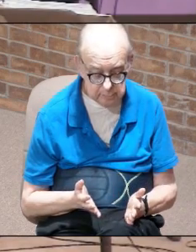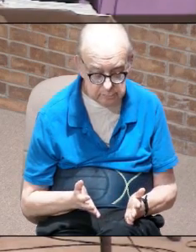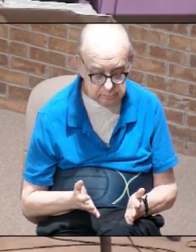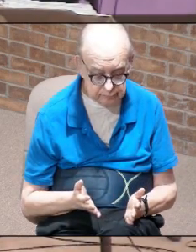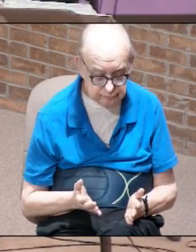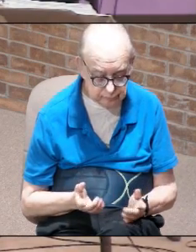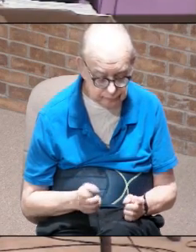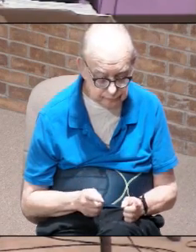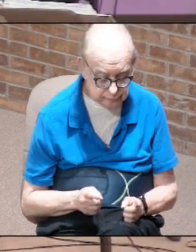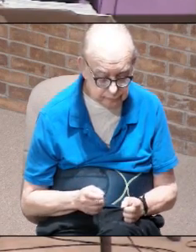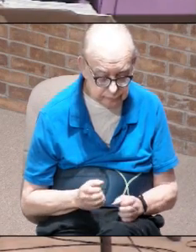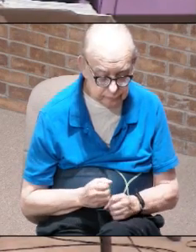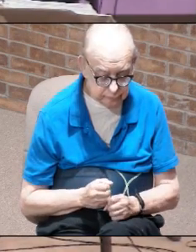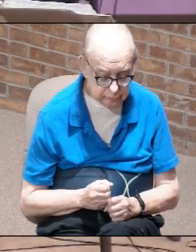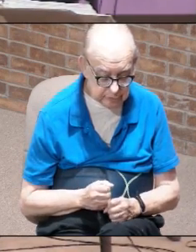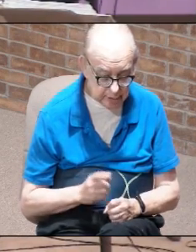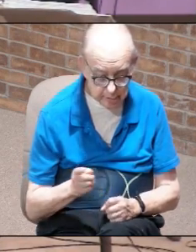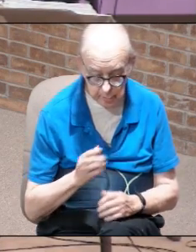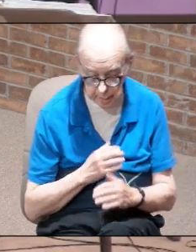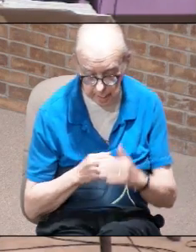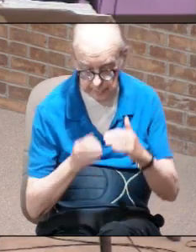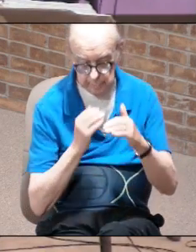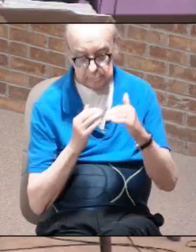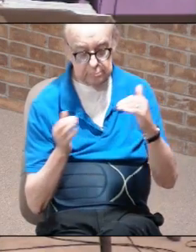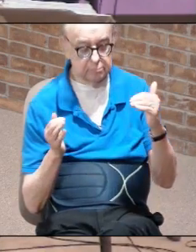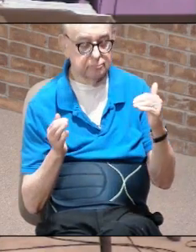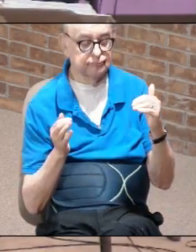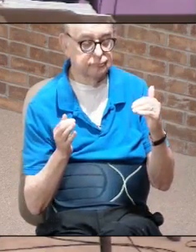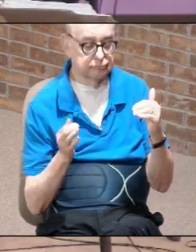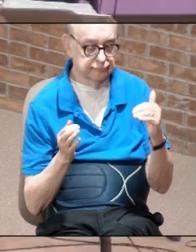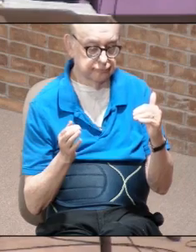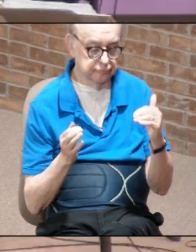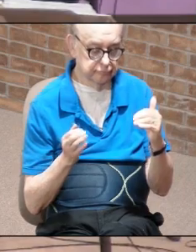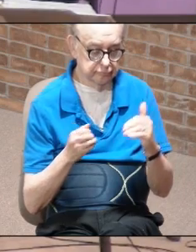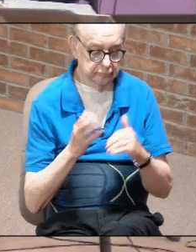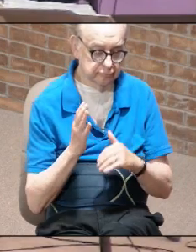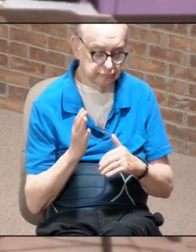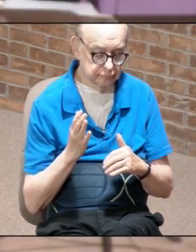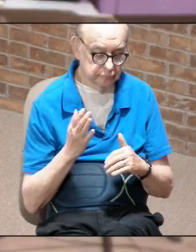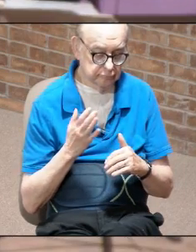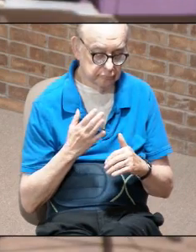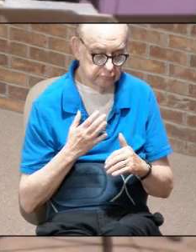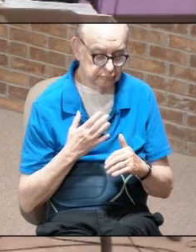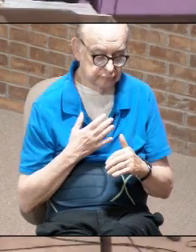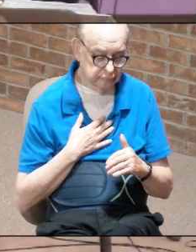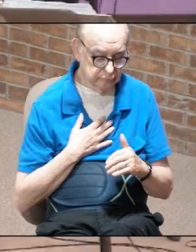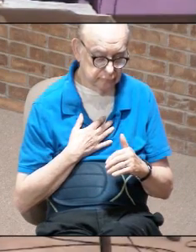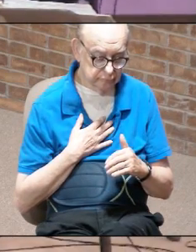When I get up to heaven, God's got my bill.